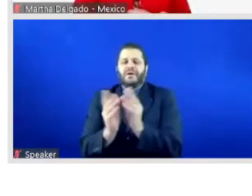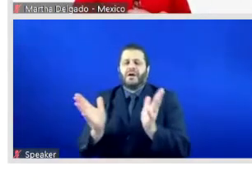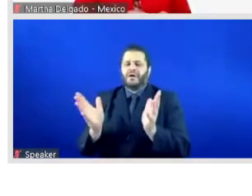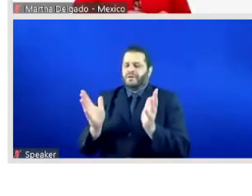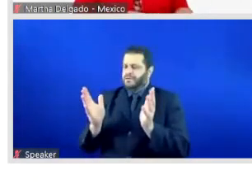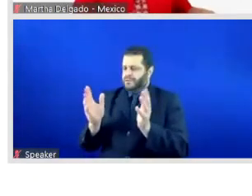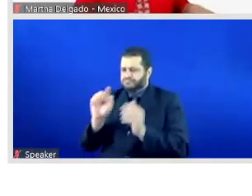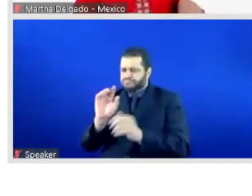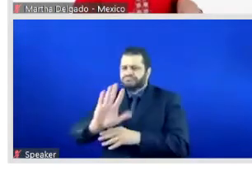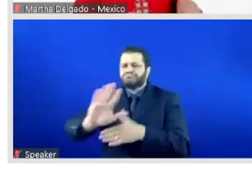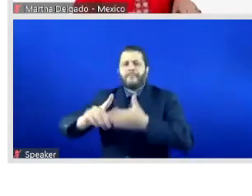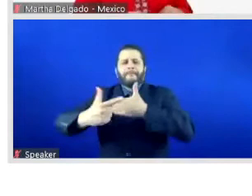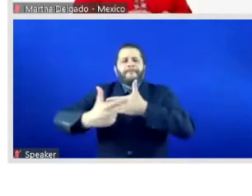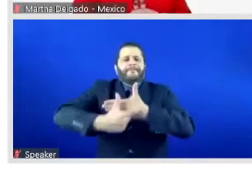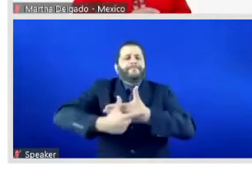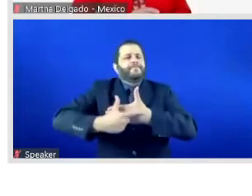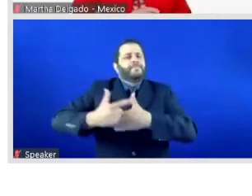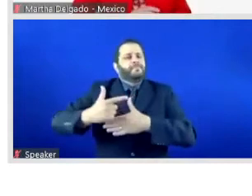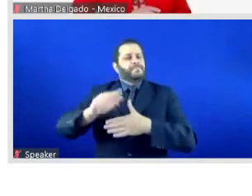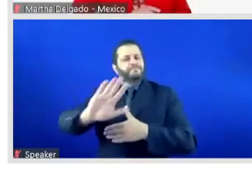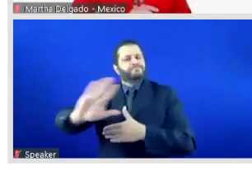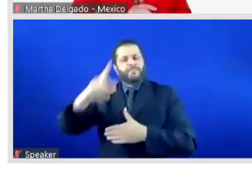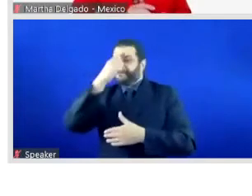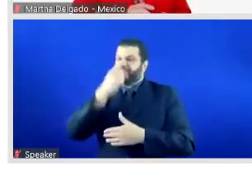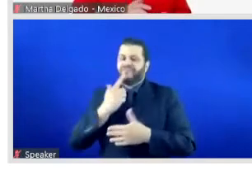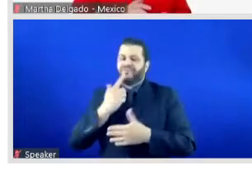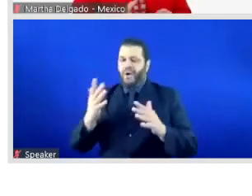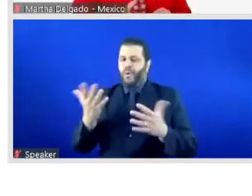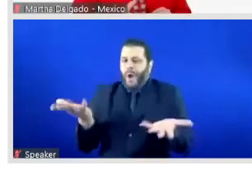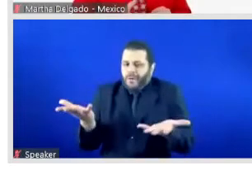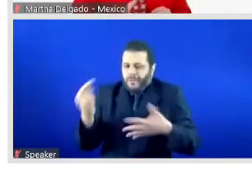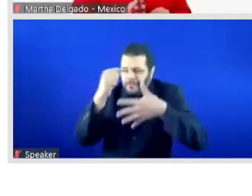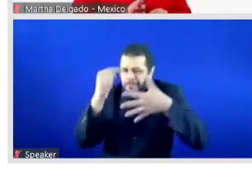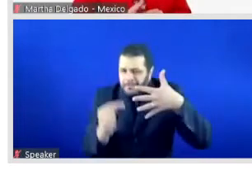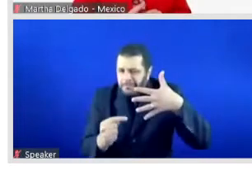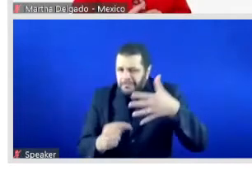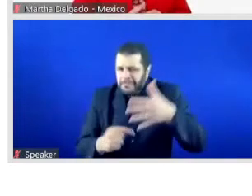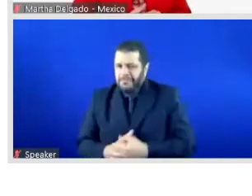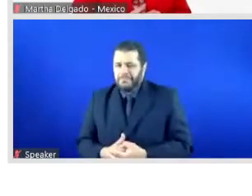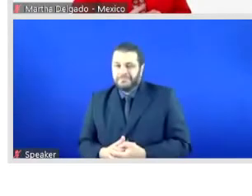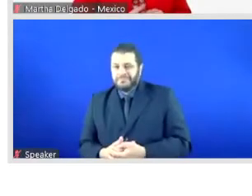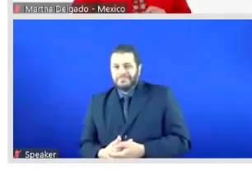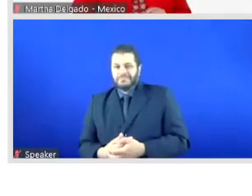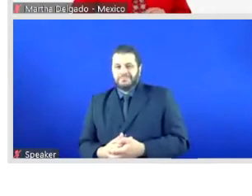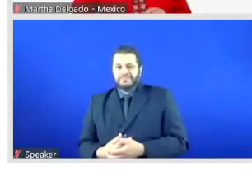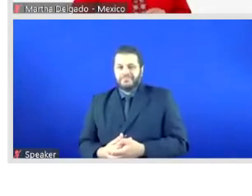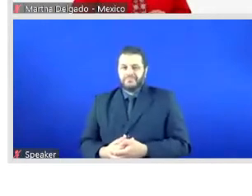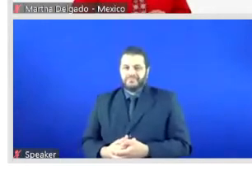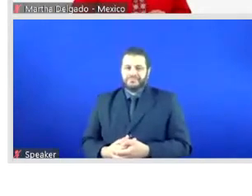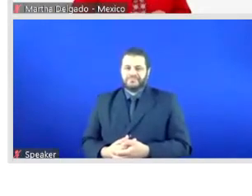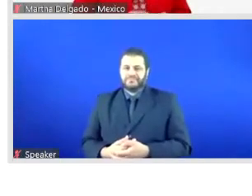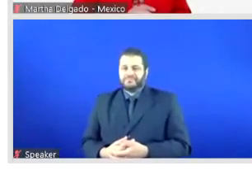So what role for civil society, young feminist governments, private sector, who should be there and which role for each of